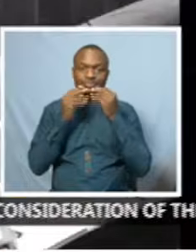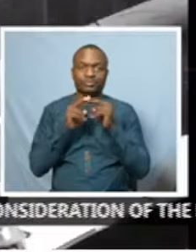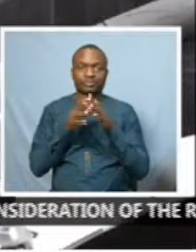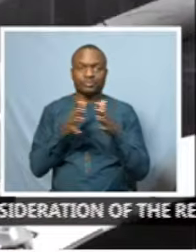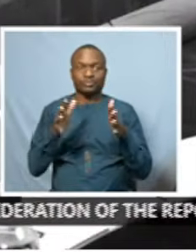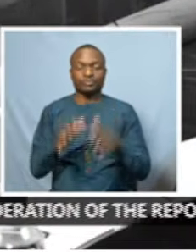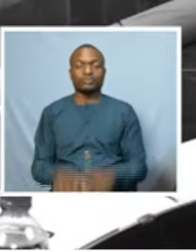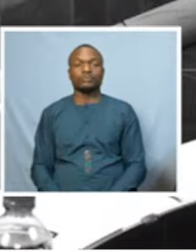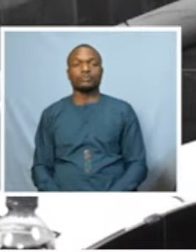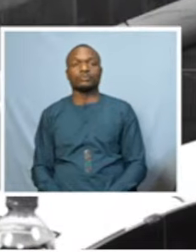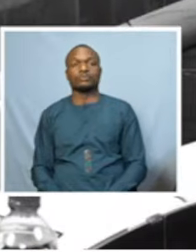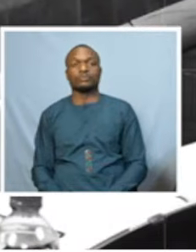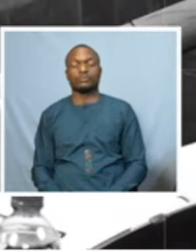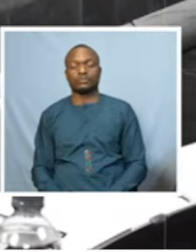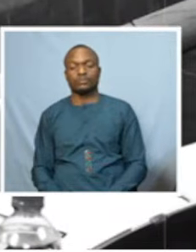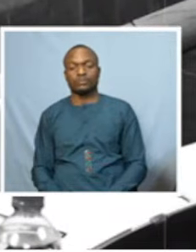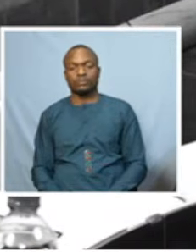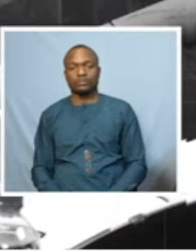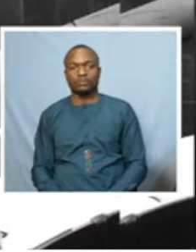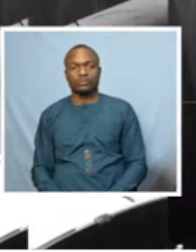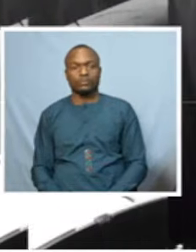much.